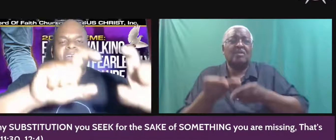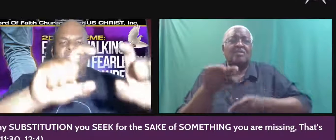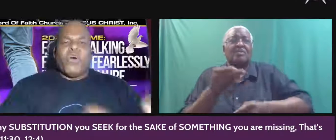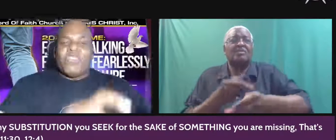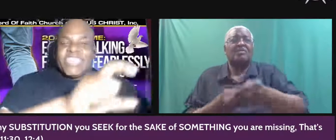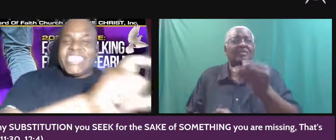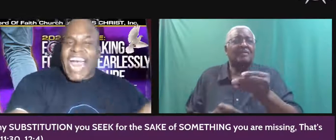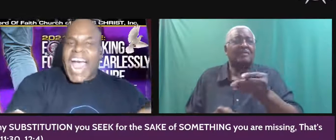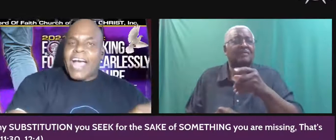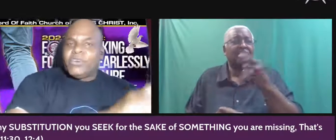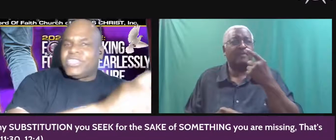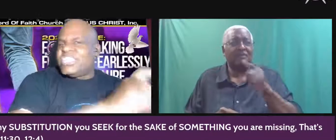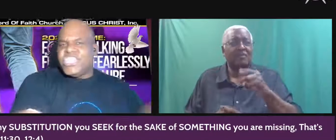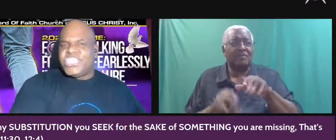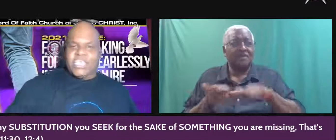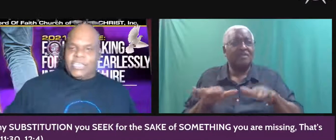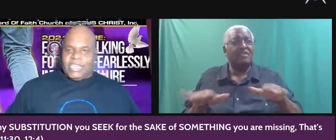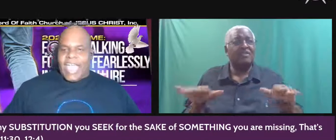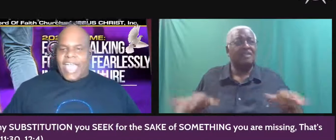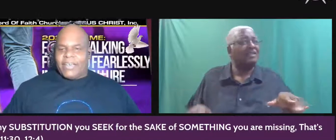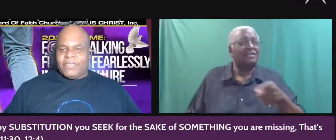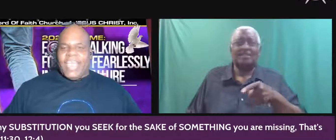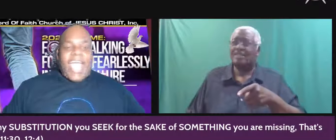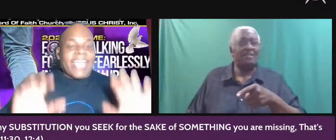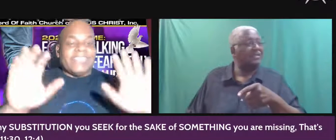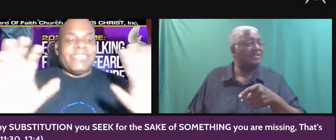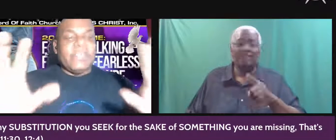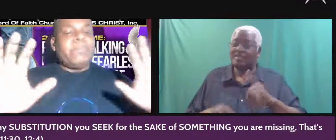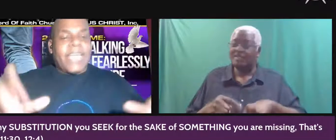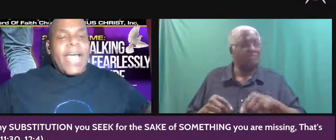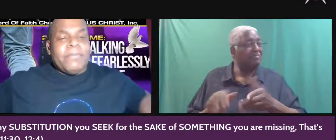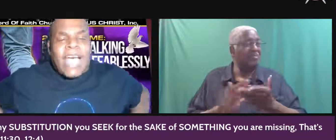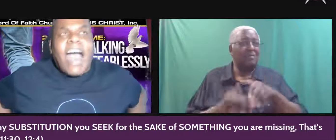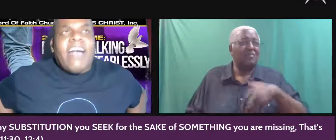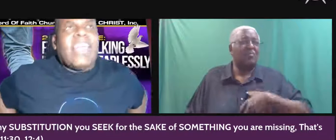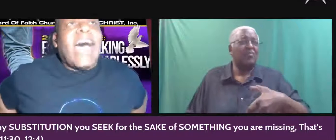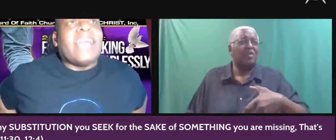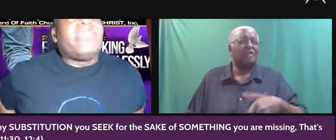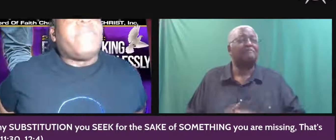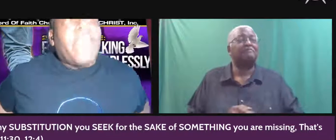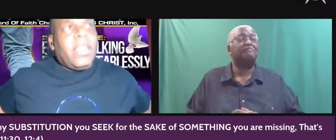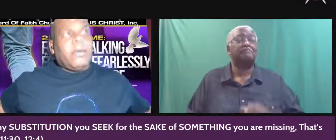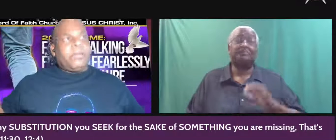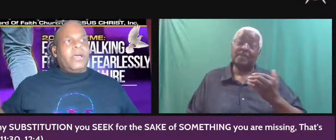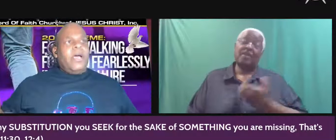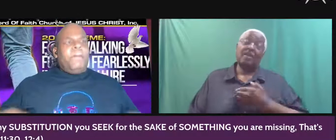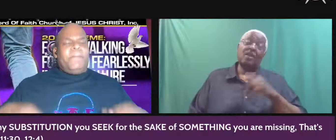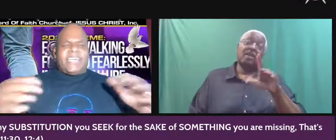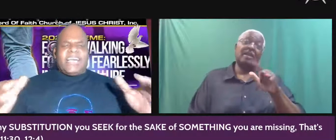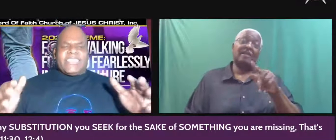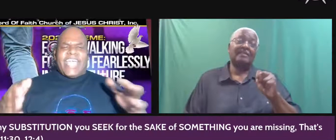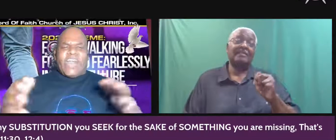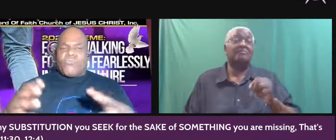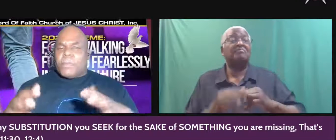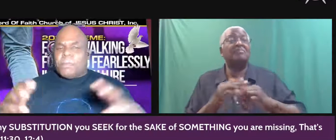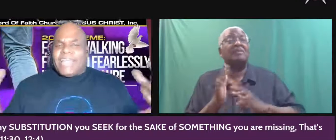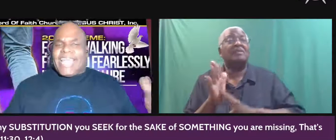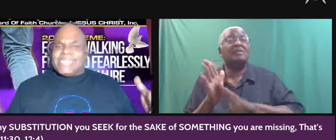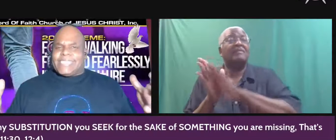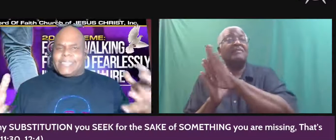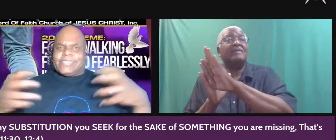substitution for the child she couldn't have. And sometimes our lots develop because